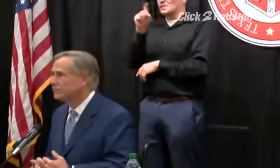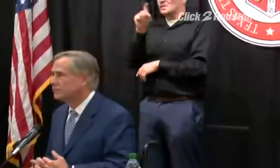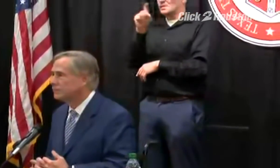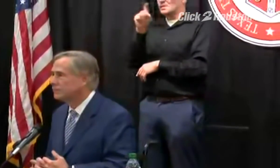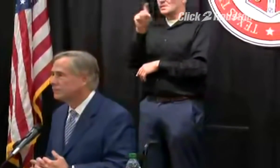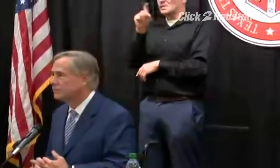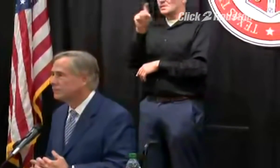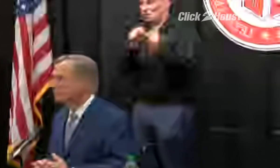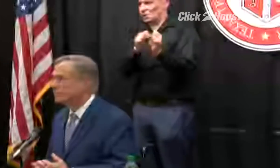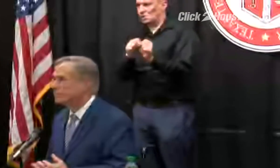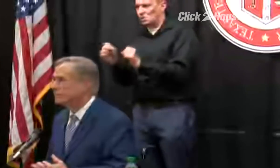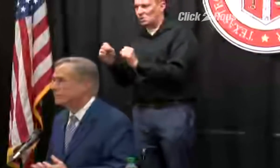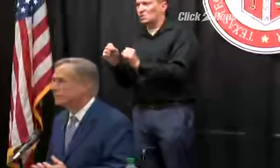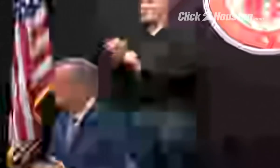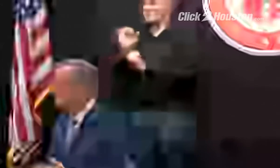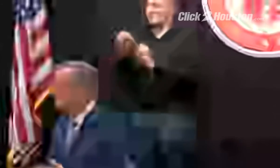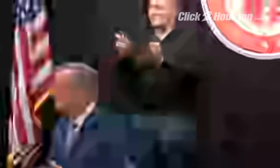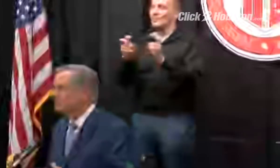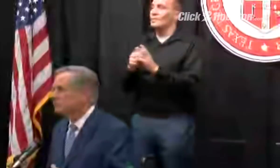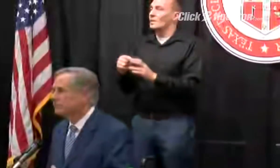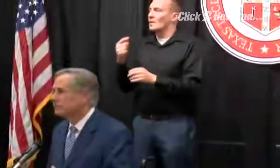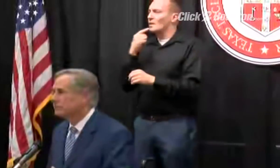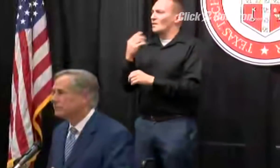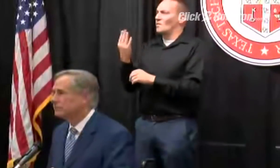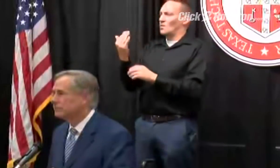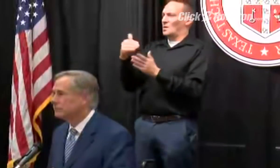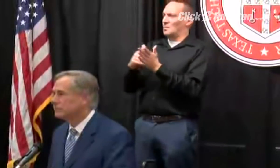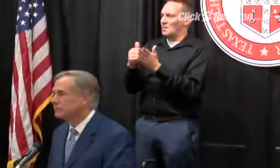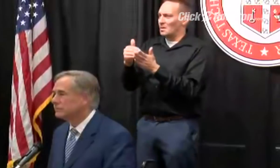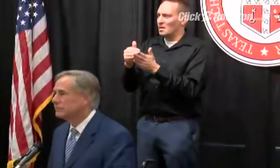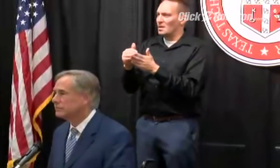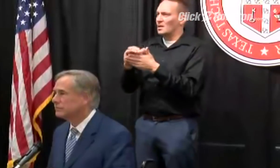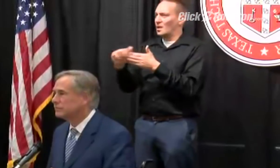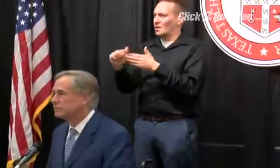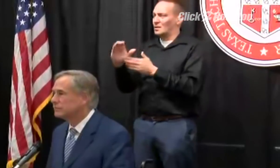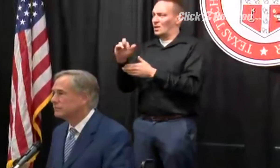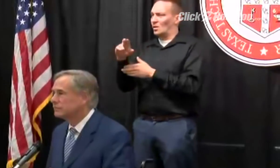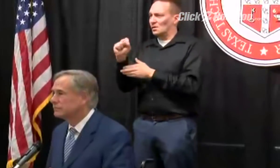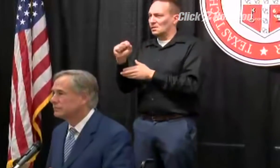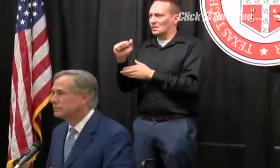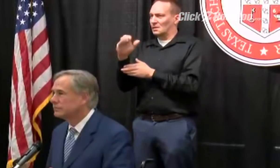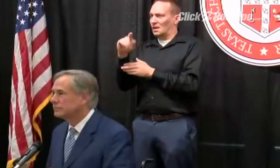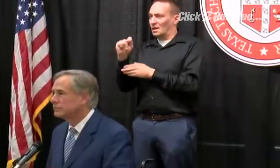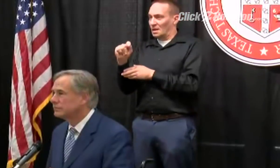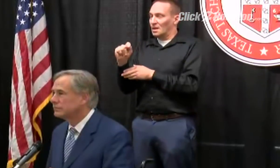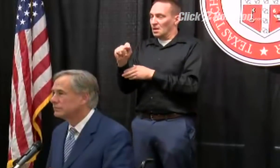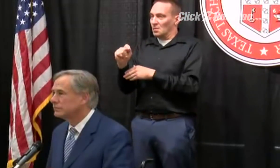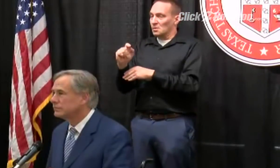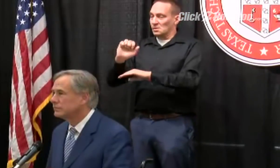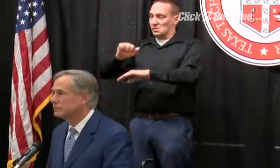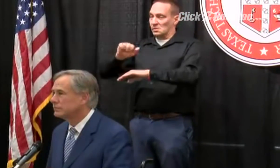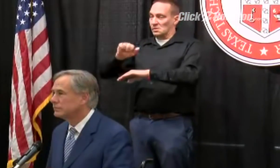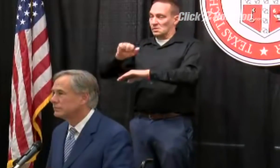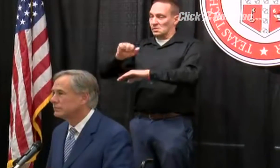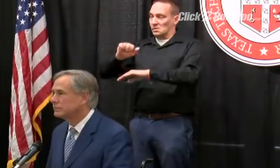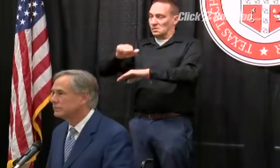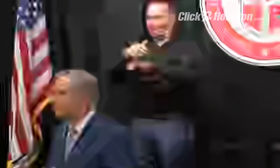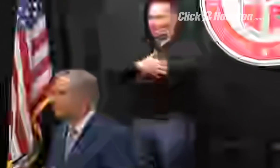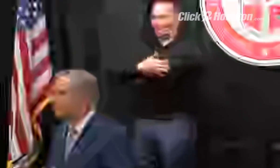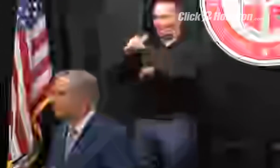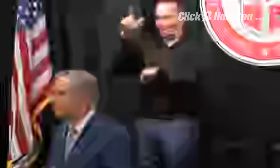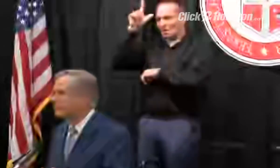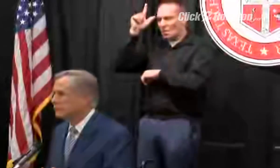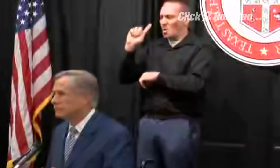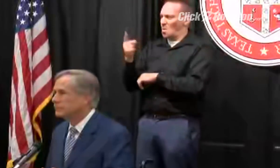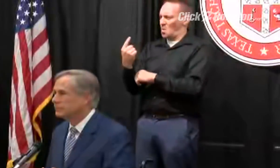They claim that the $14 million in the CARES Act money that is intended for the county of Lubbock, the city of Lubbock, only 20% so far